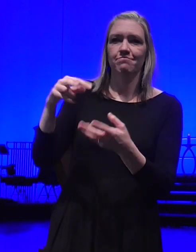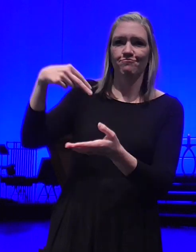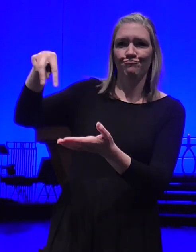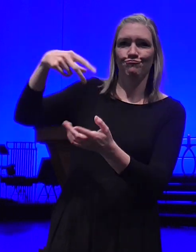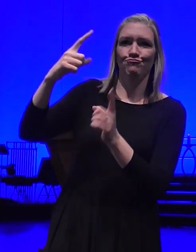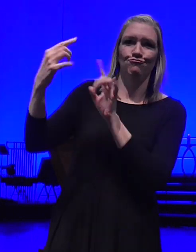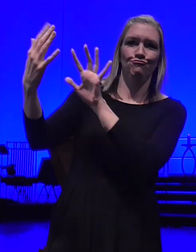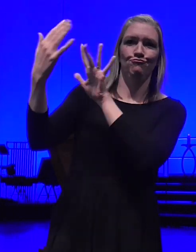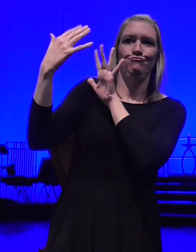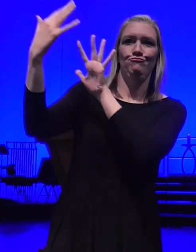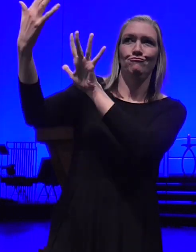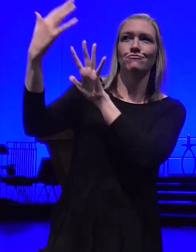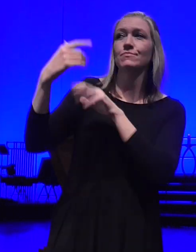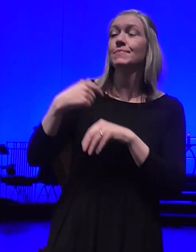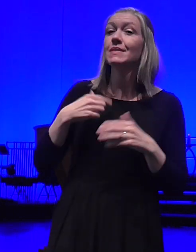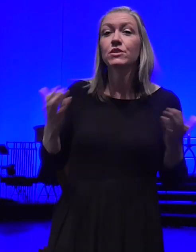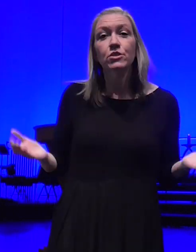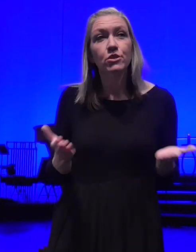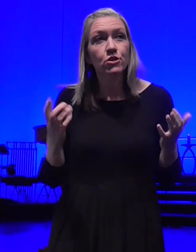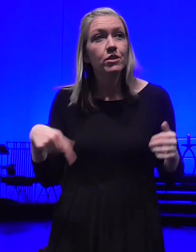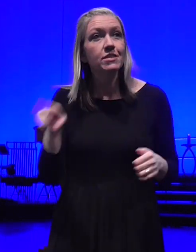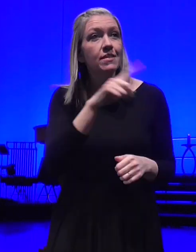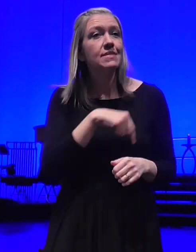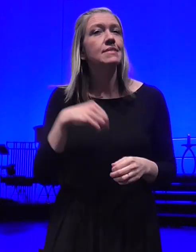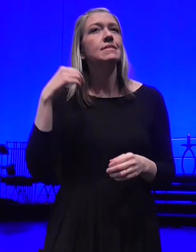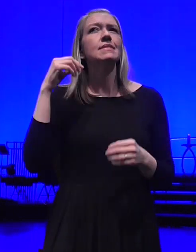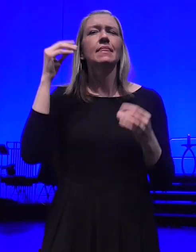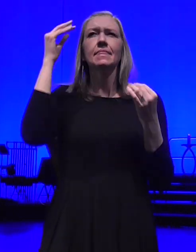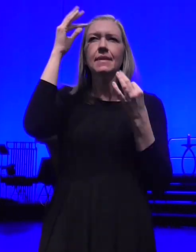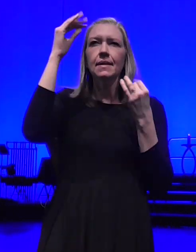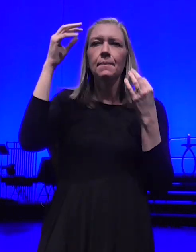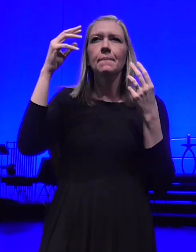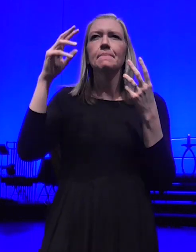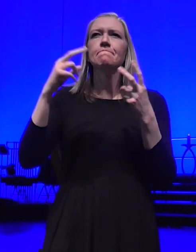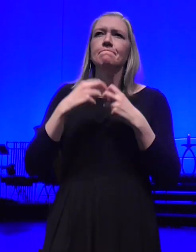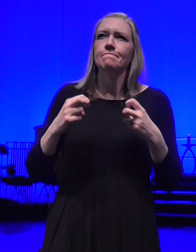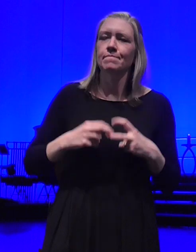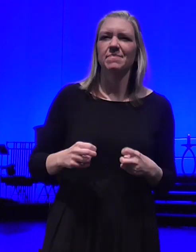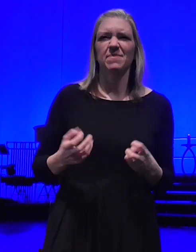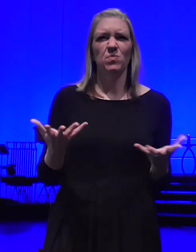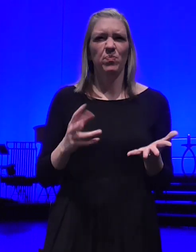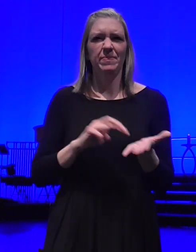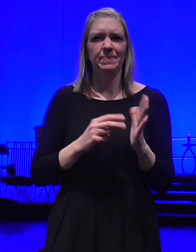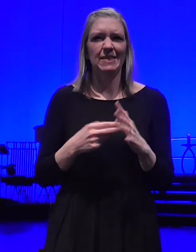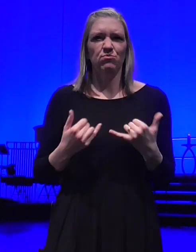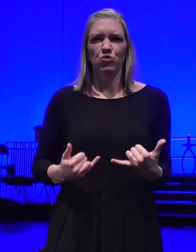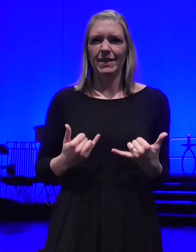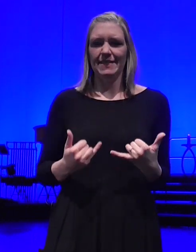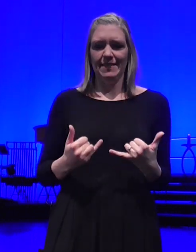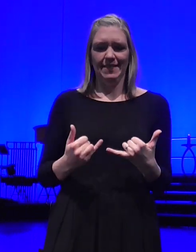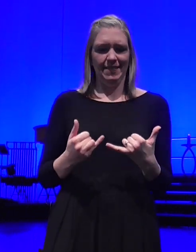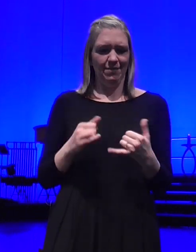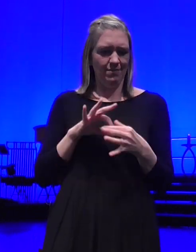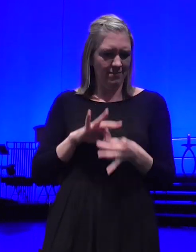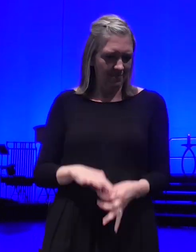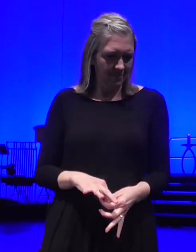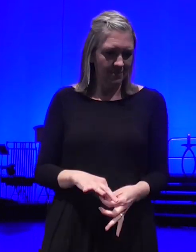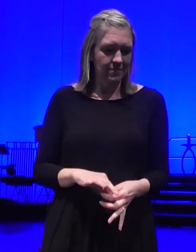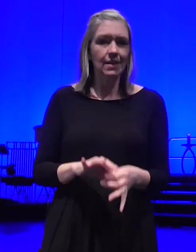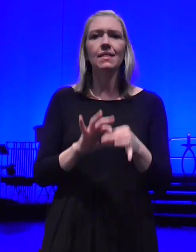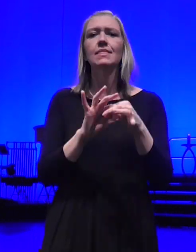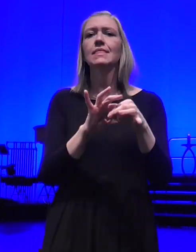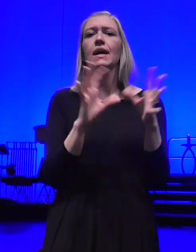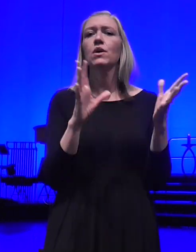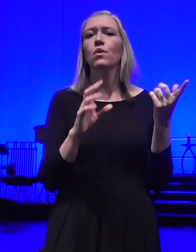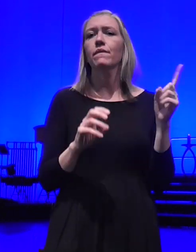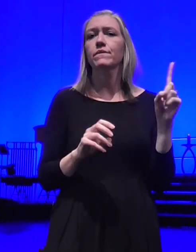So I encourage us as we look at this and we think about being present. We're going to let go. We're going to let it go first,